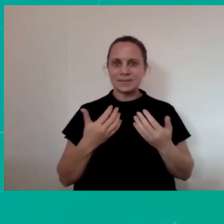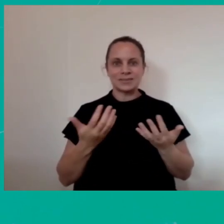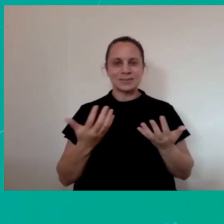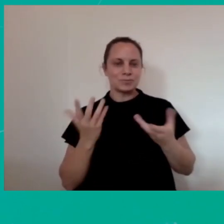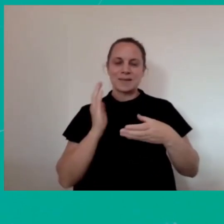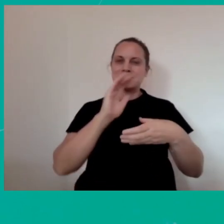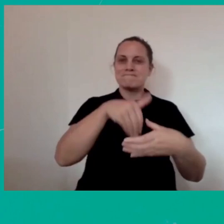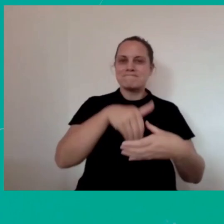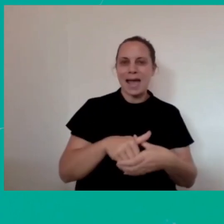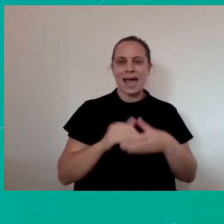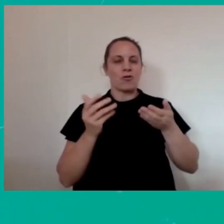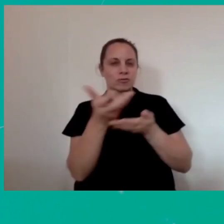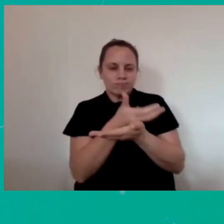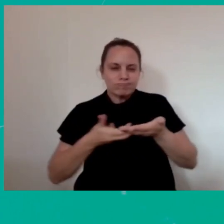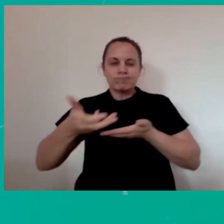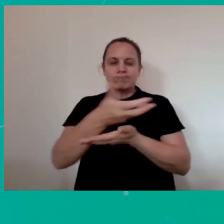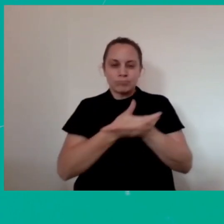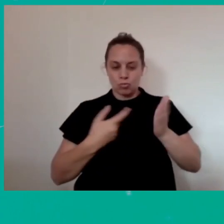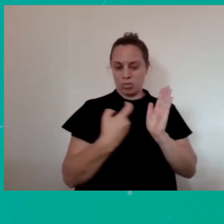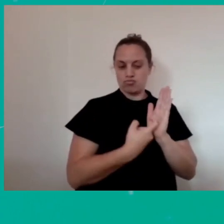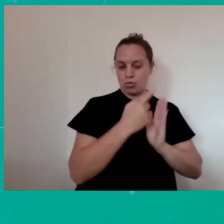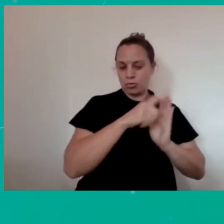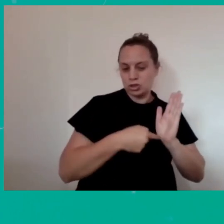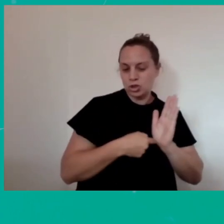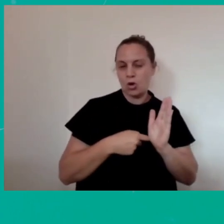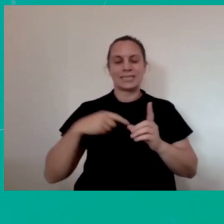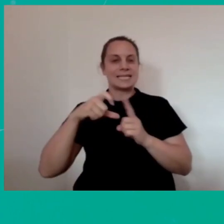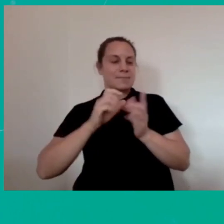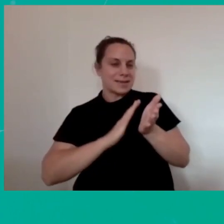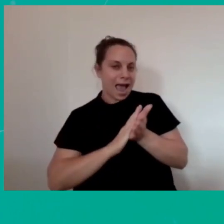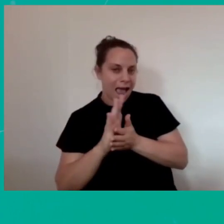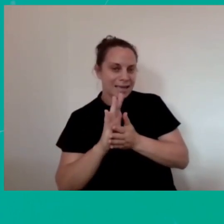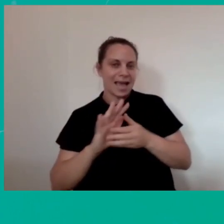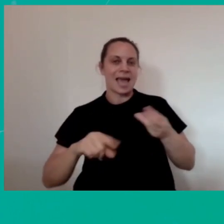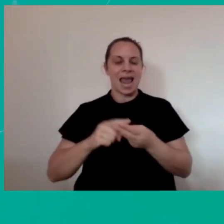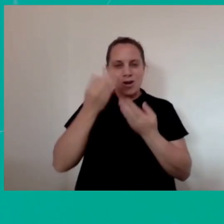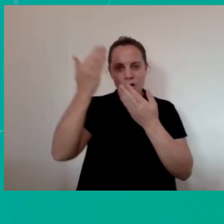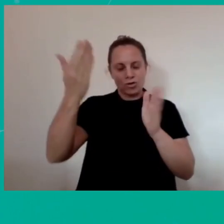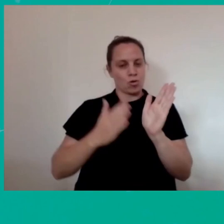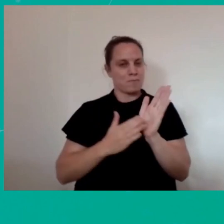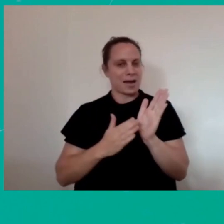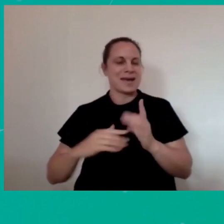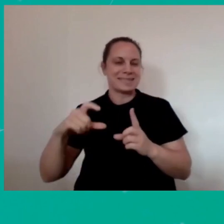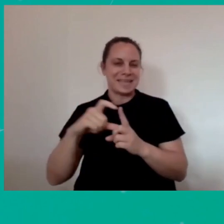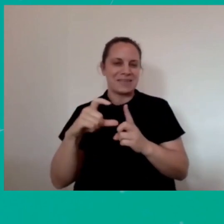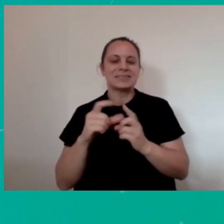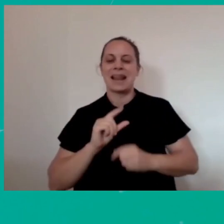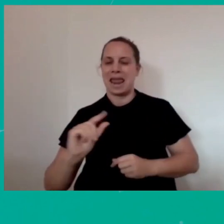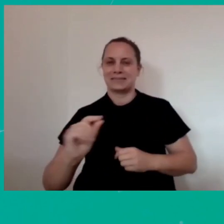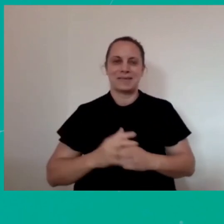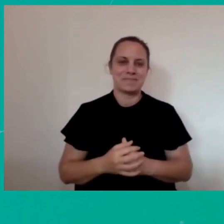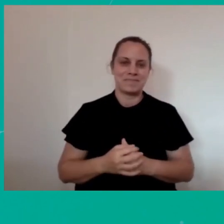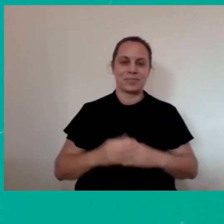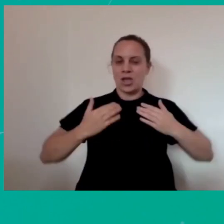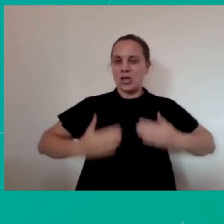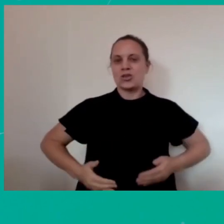part of a discussion with Ruth Jones, Dr. Debbie Hager, and the Honourable Marama Davidson. The Human